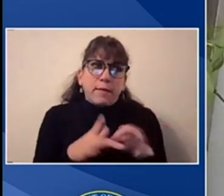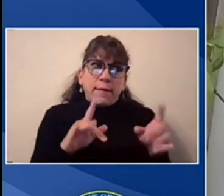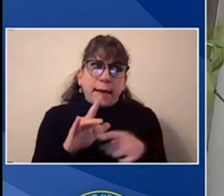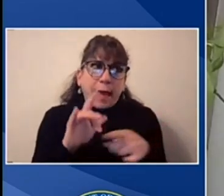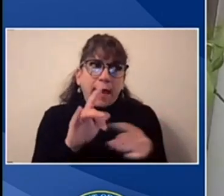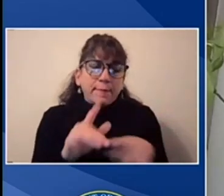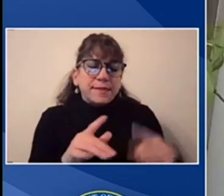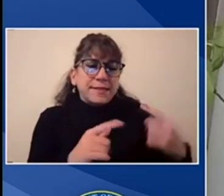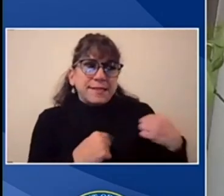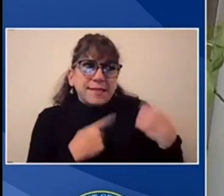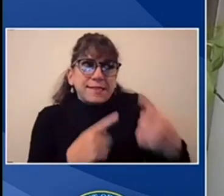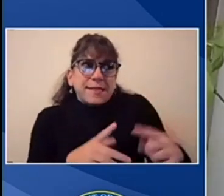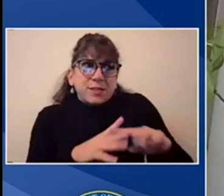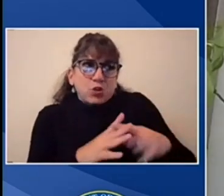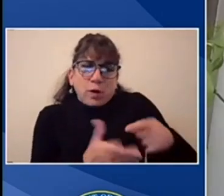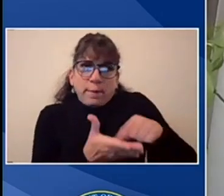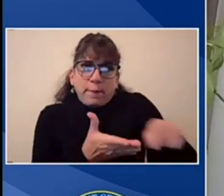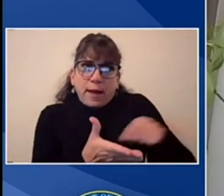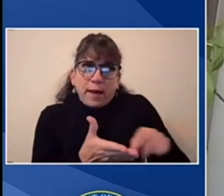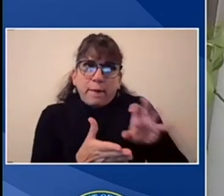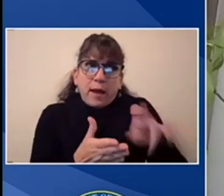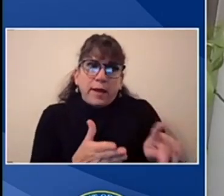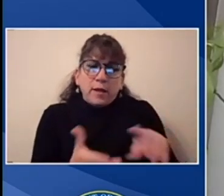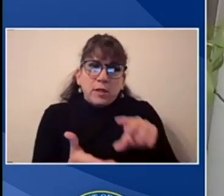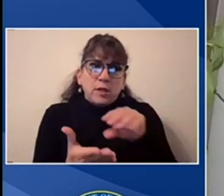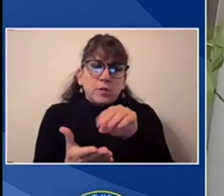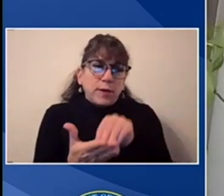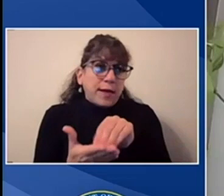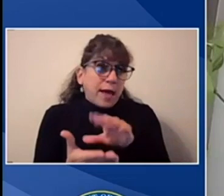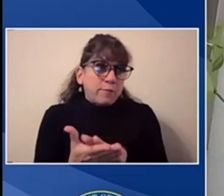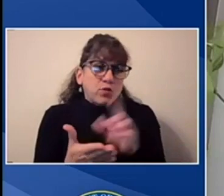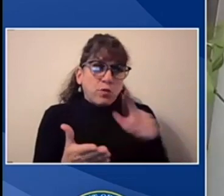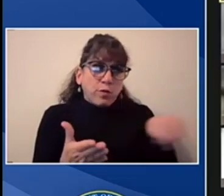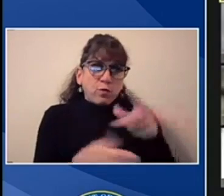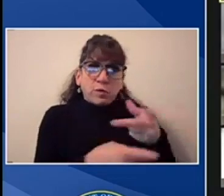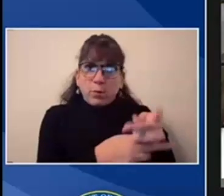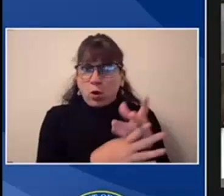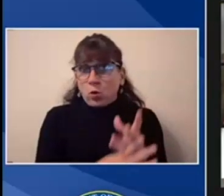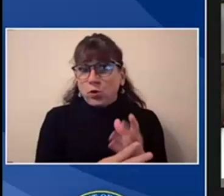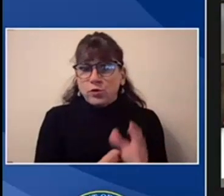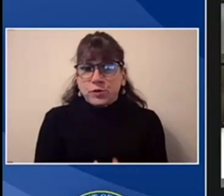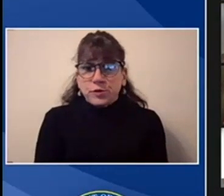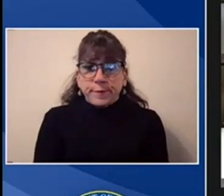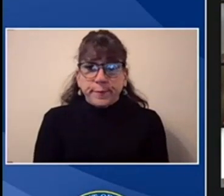that would capture those borrowers who I think really fairly deserve to be here.